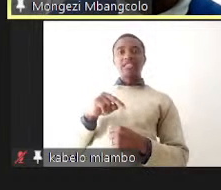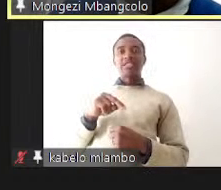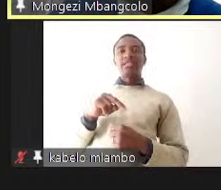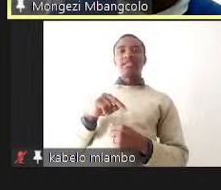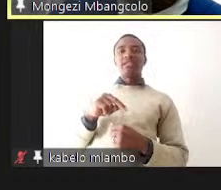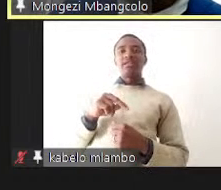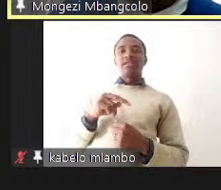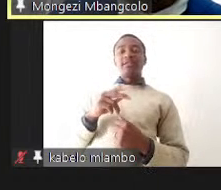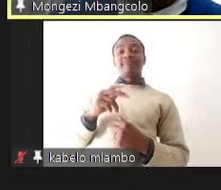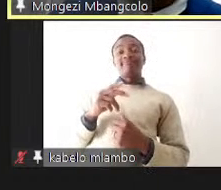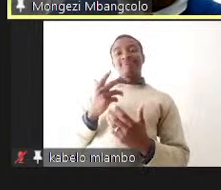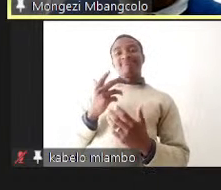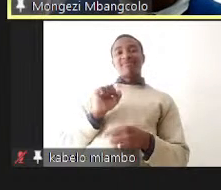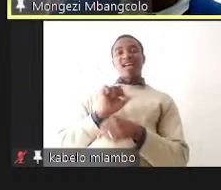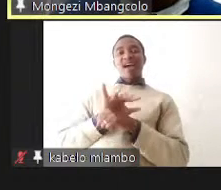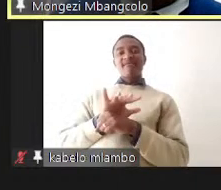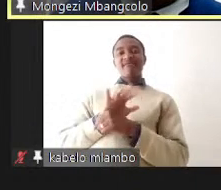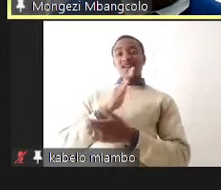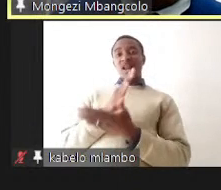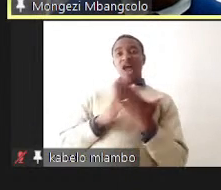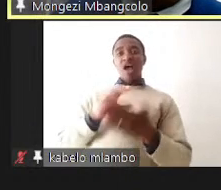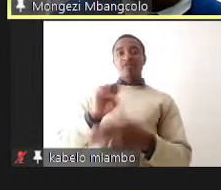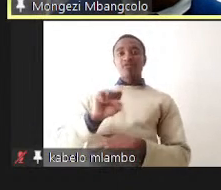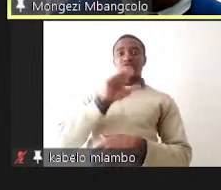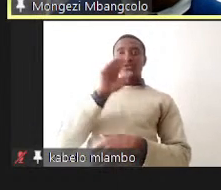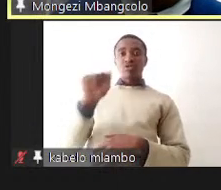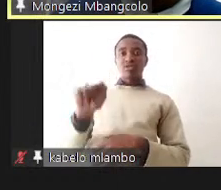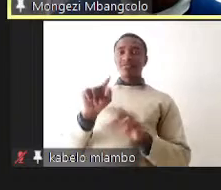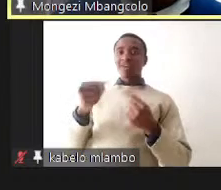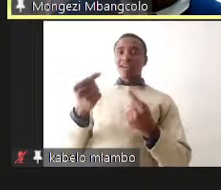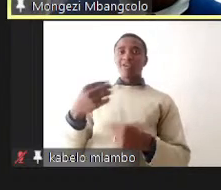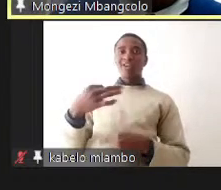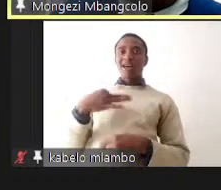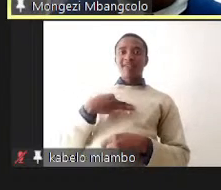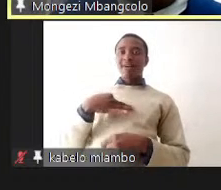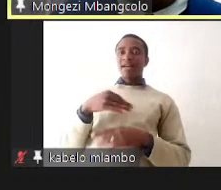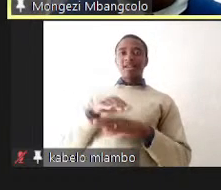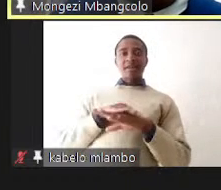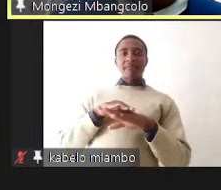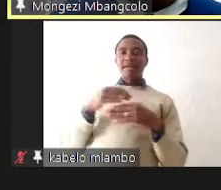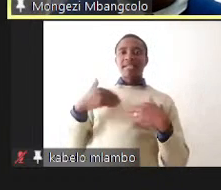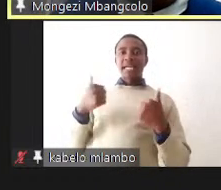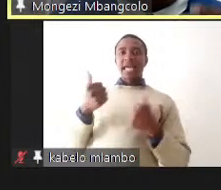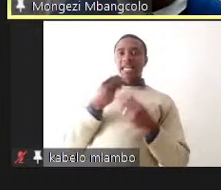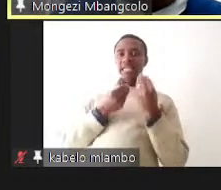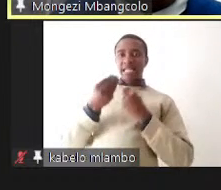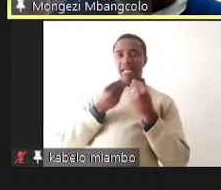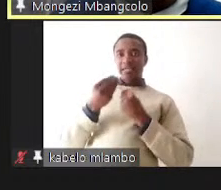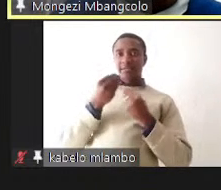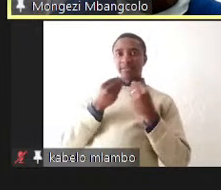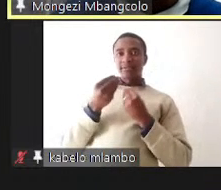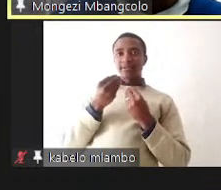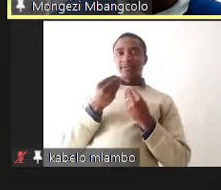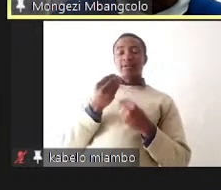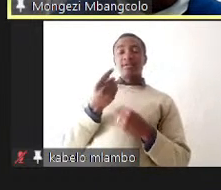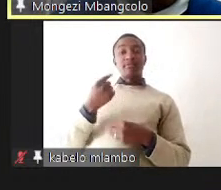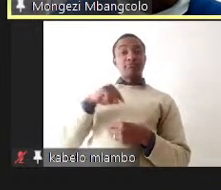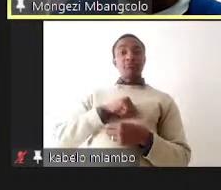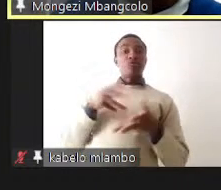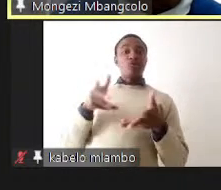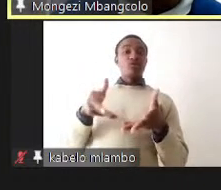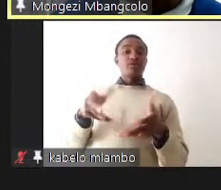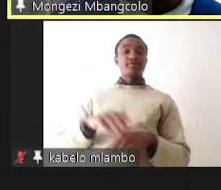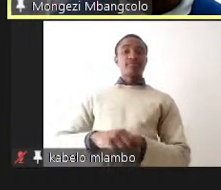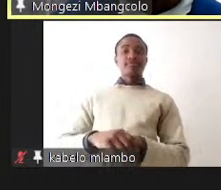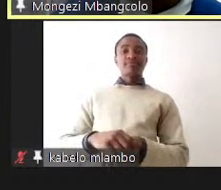of the South African population cannot afford a basic healthy diet. So that's where we are. And that's what we